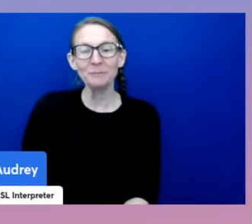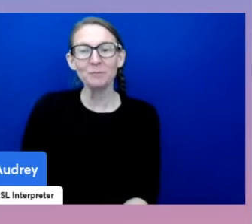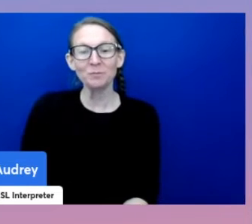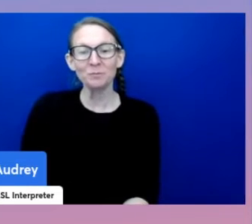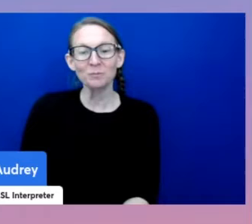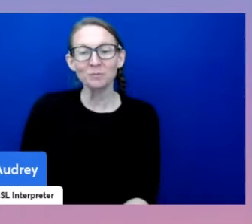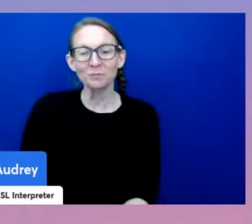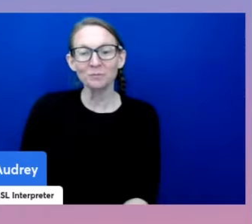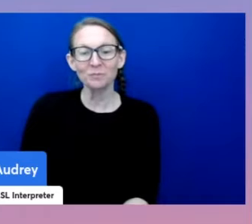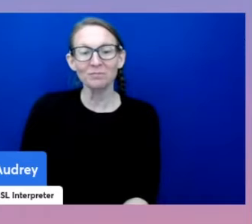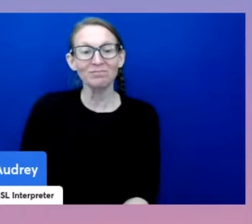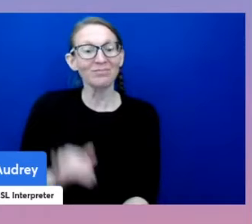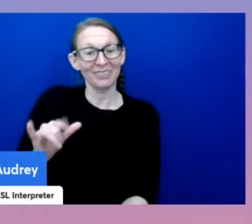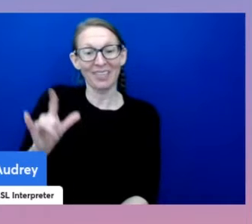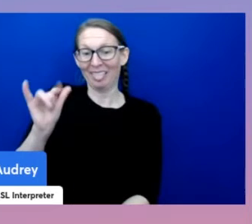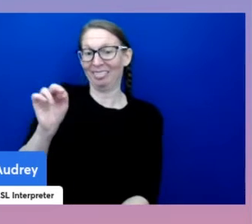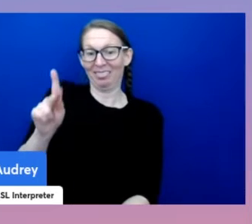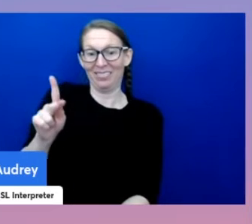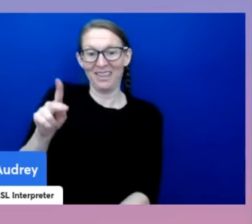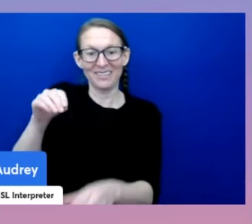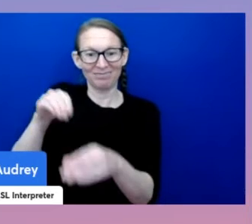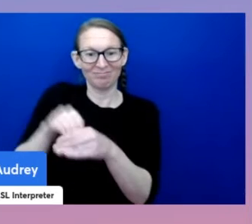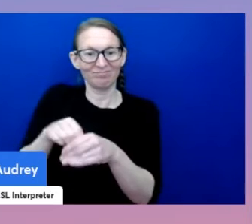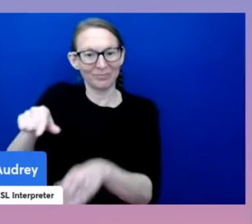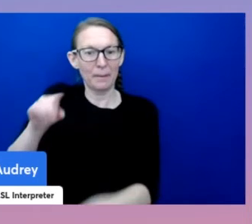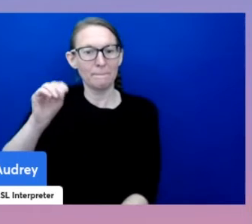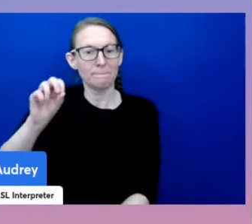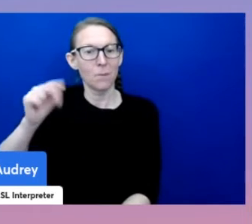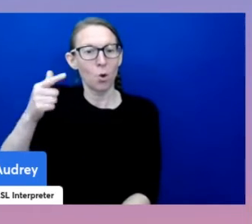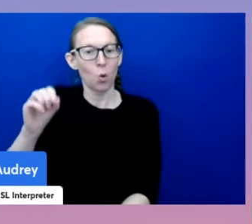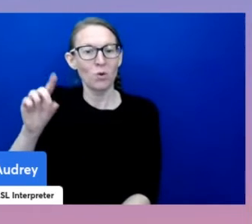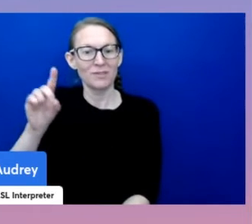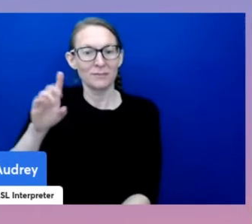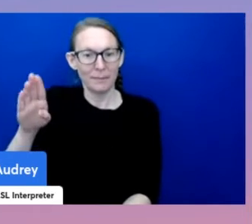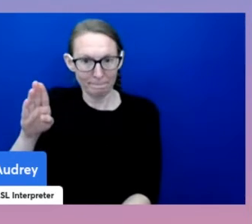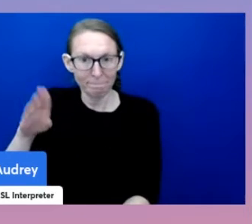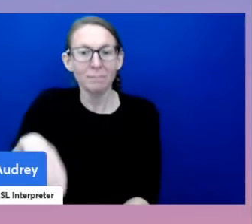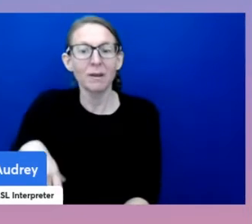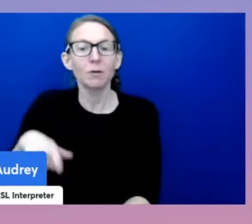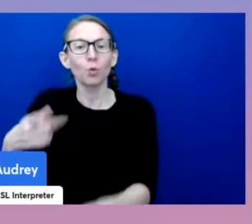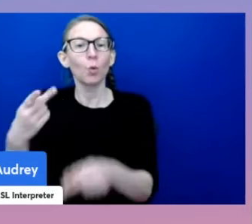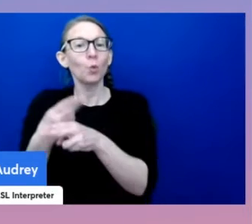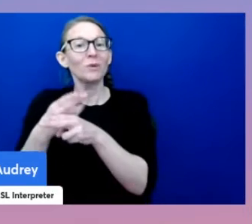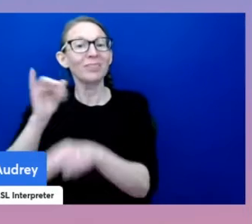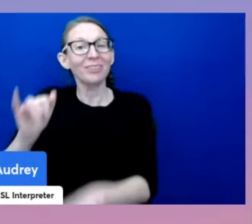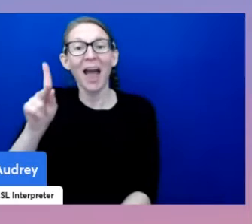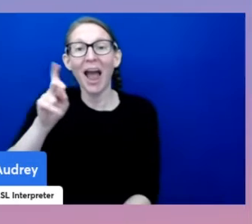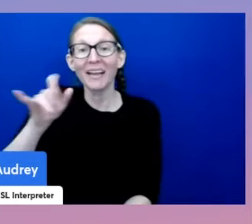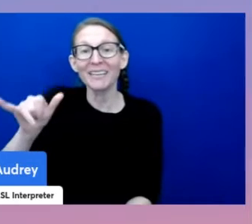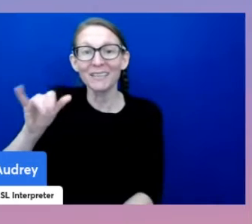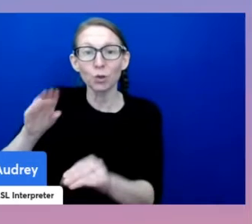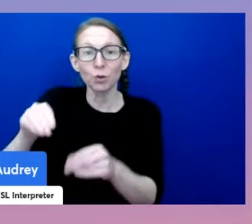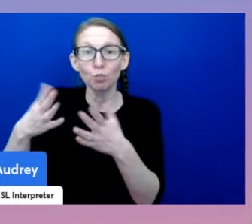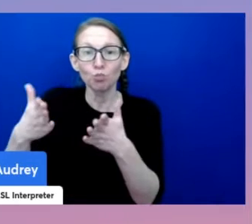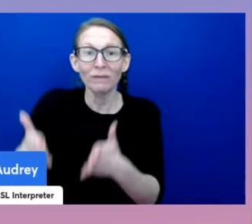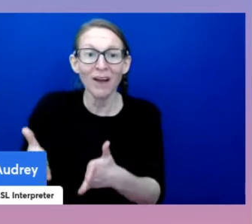that store in the MongoDB Atlas. So actually we use the key provider. Key provider can use